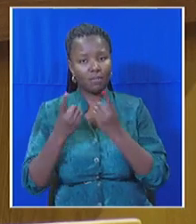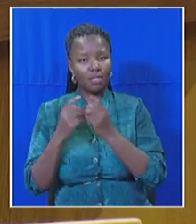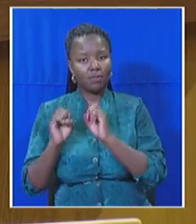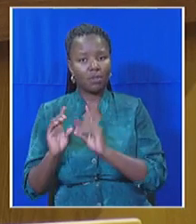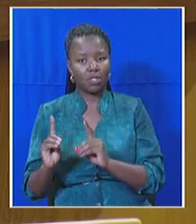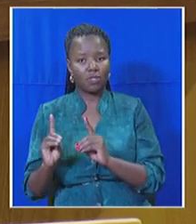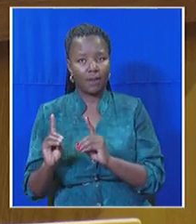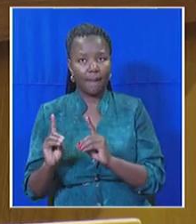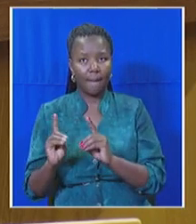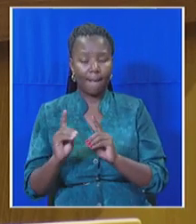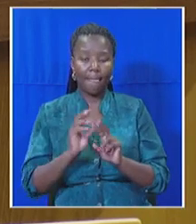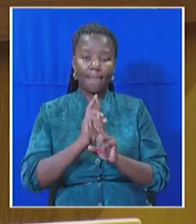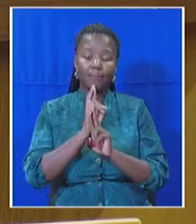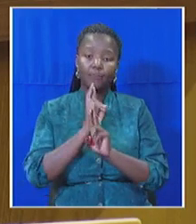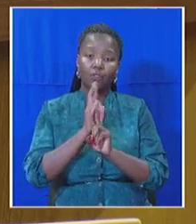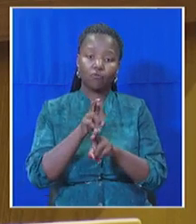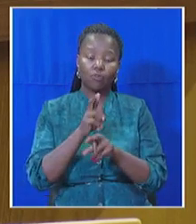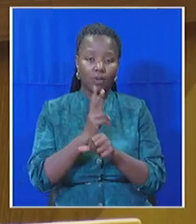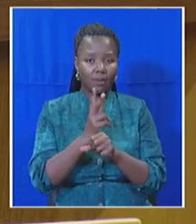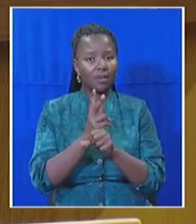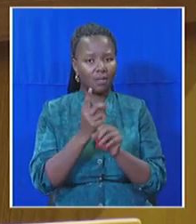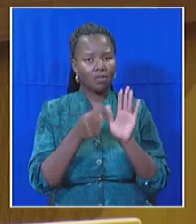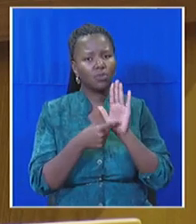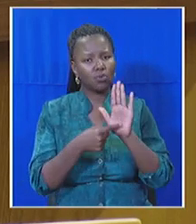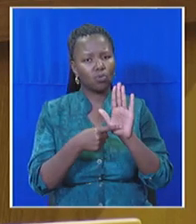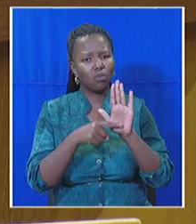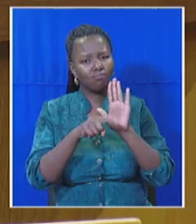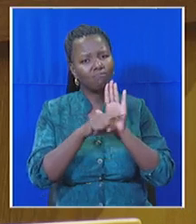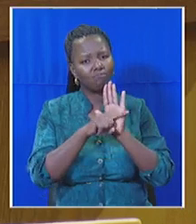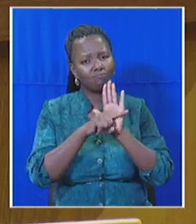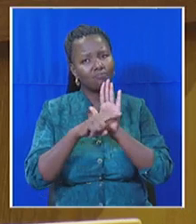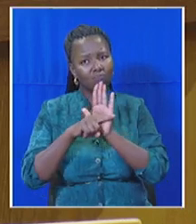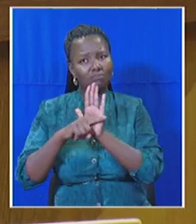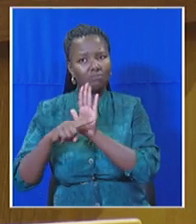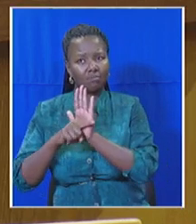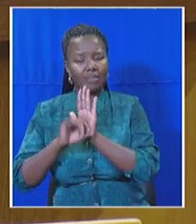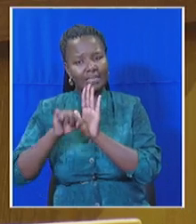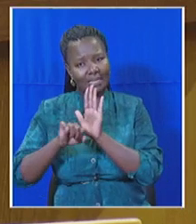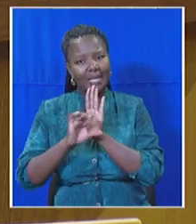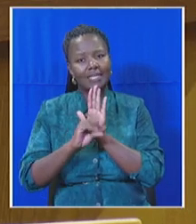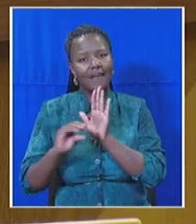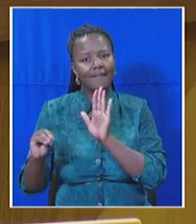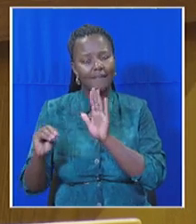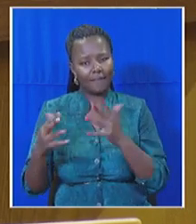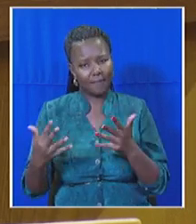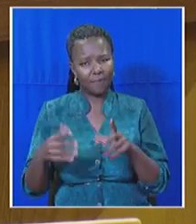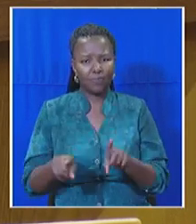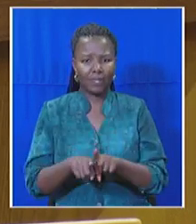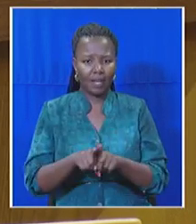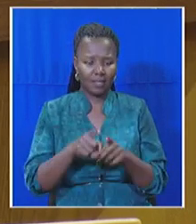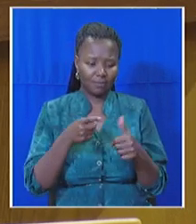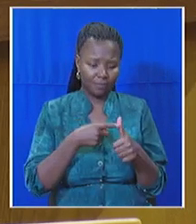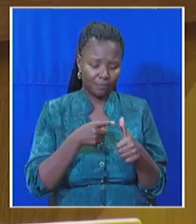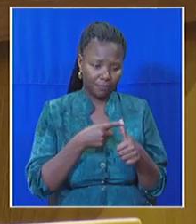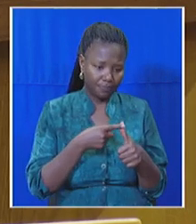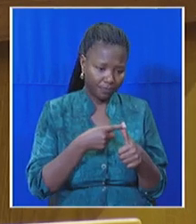The report also addresses weaknesses that have been identified, for instance, around the